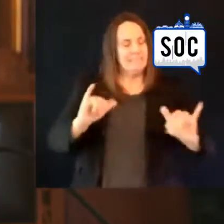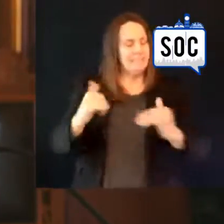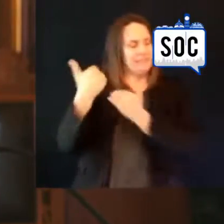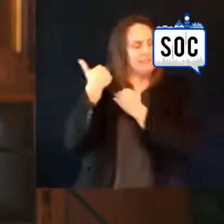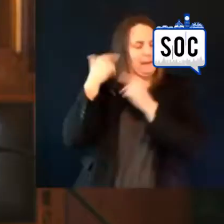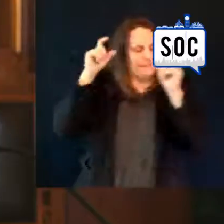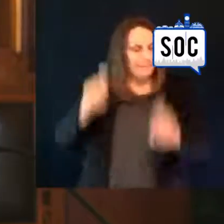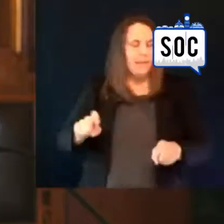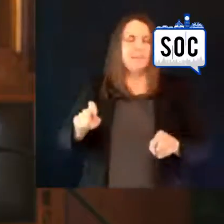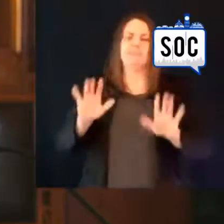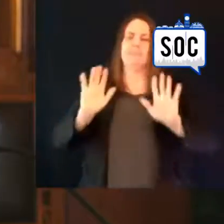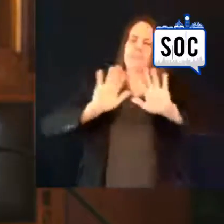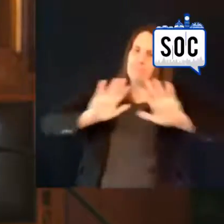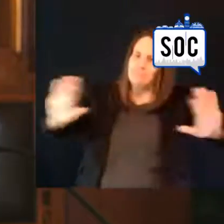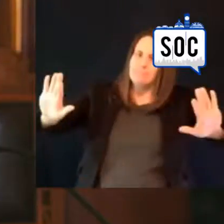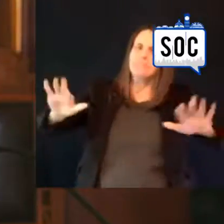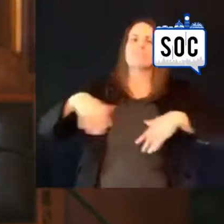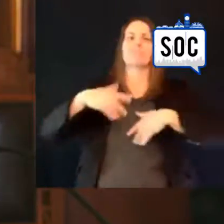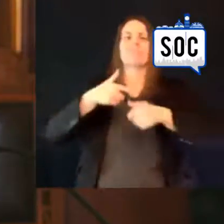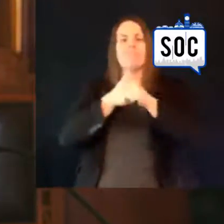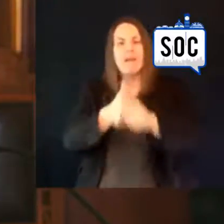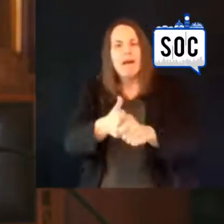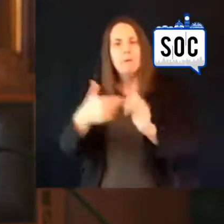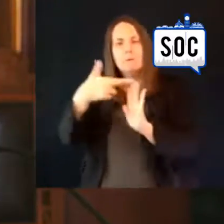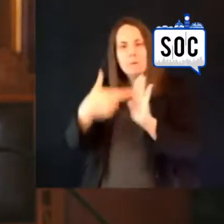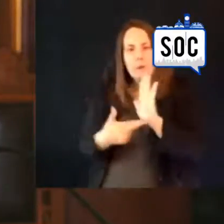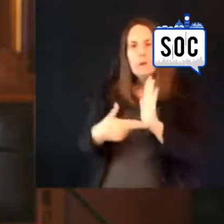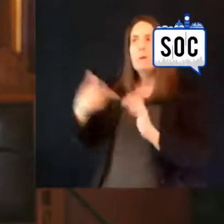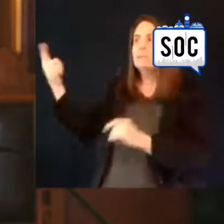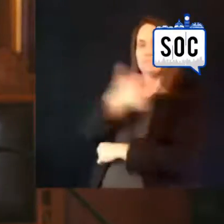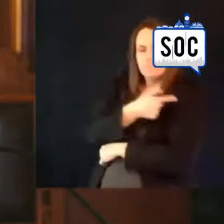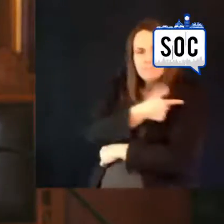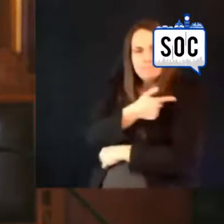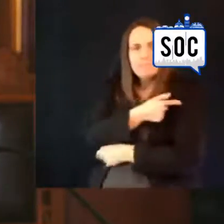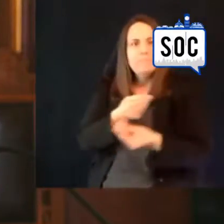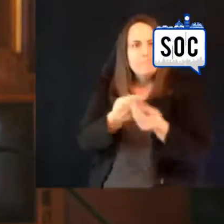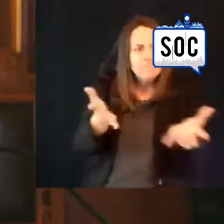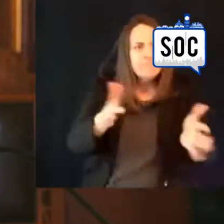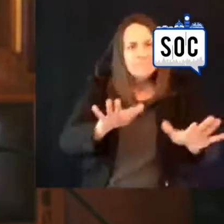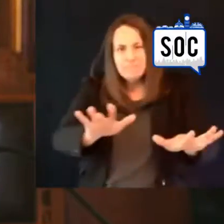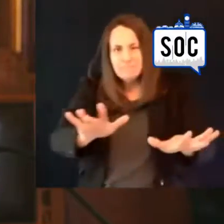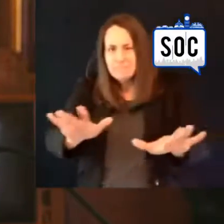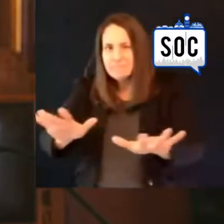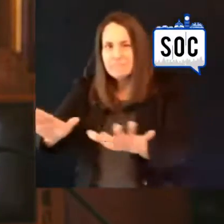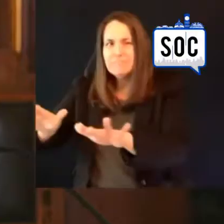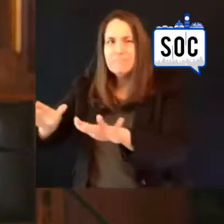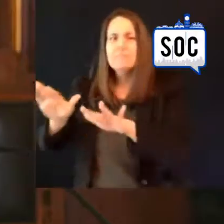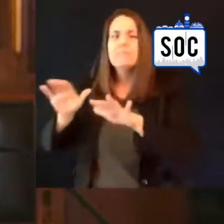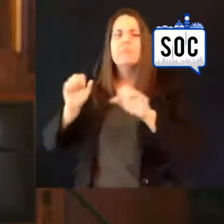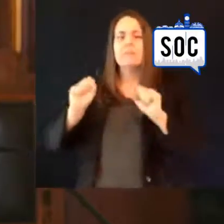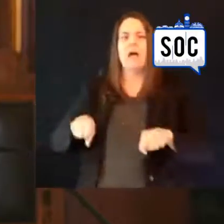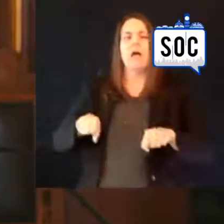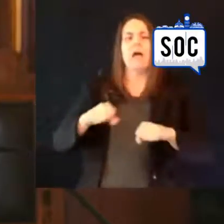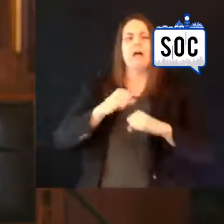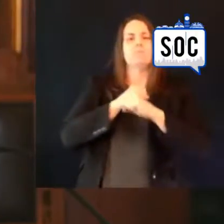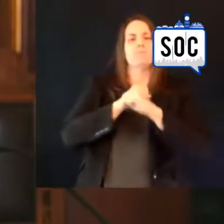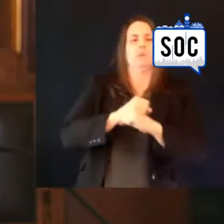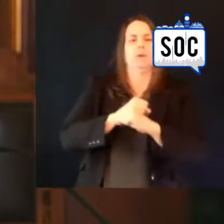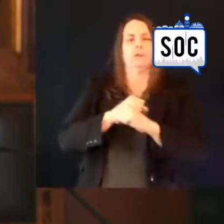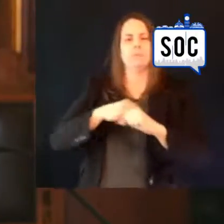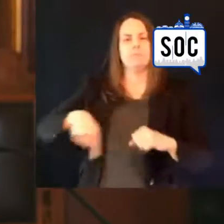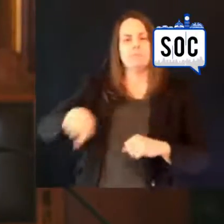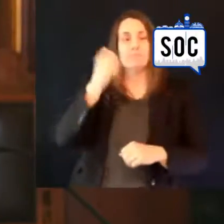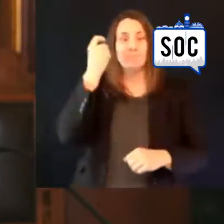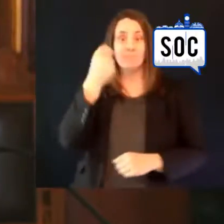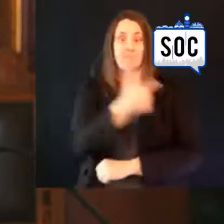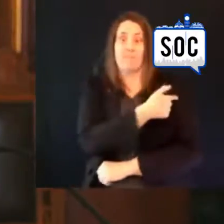as possible, not only to protect ourselves, but to protect our loved ones, our friends, and our coworkers